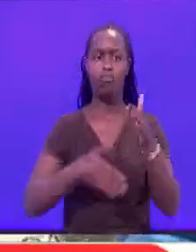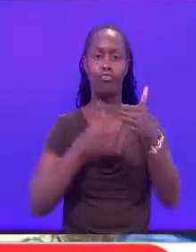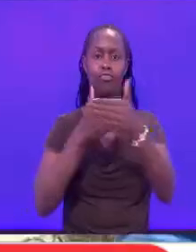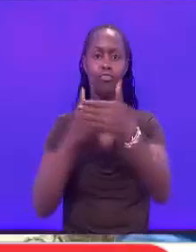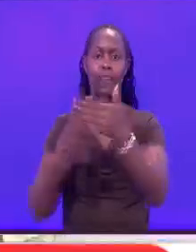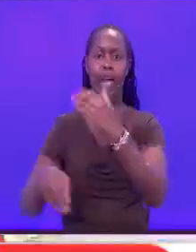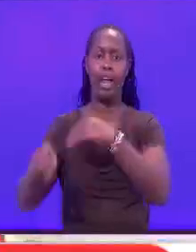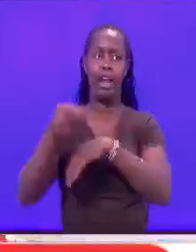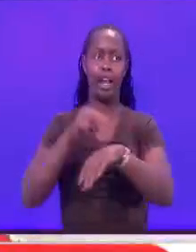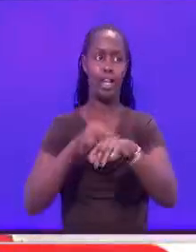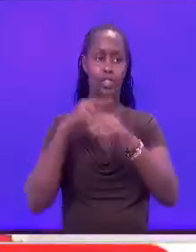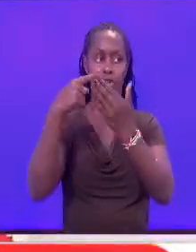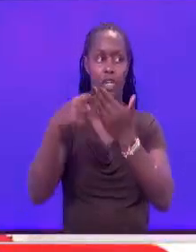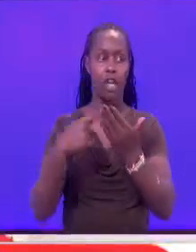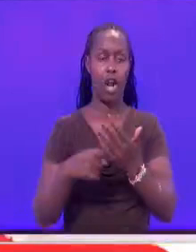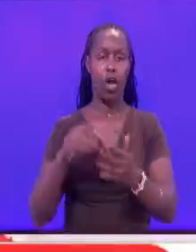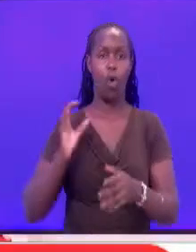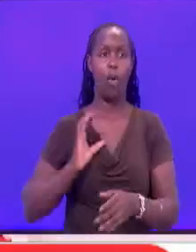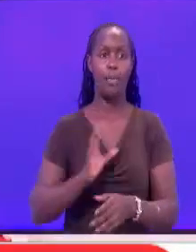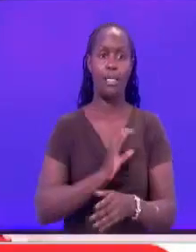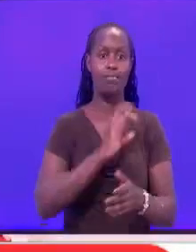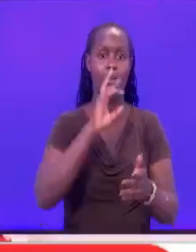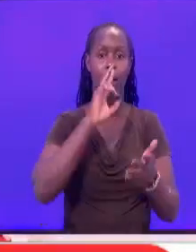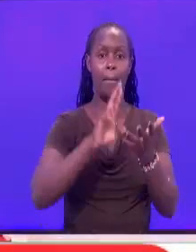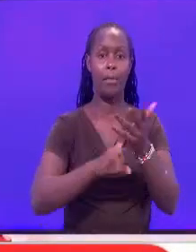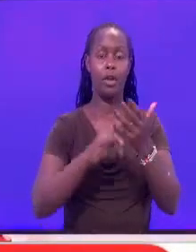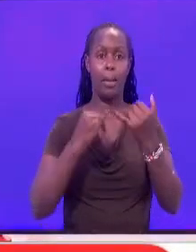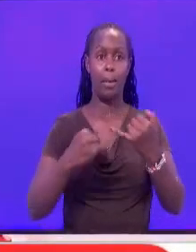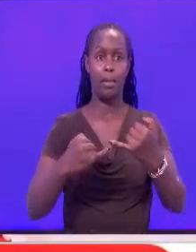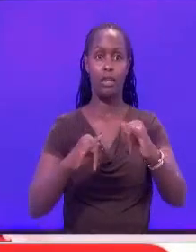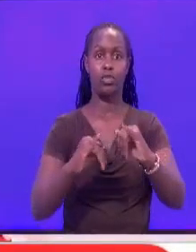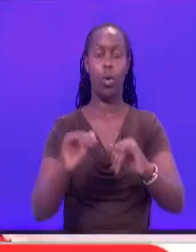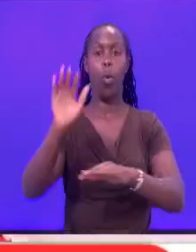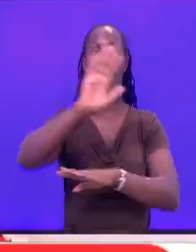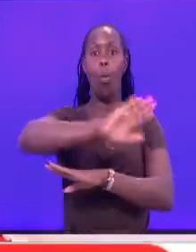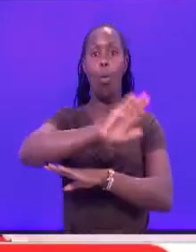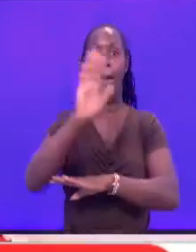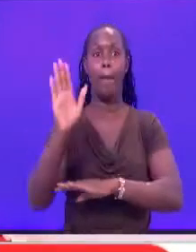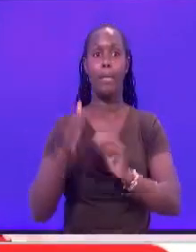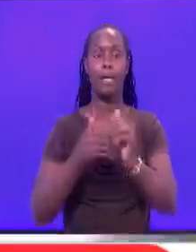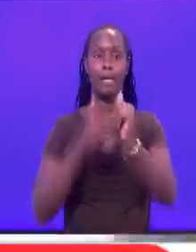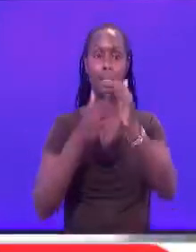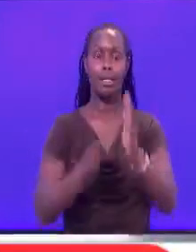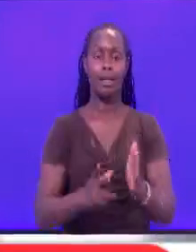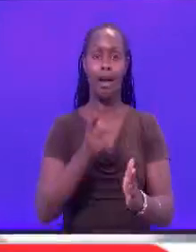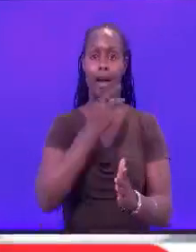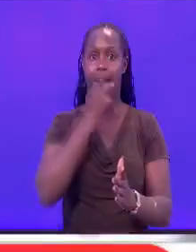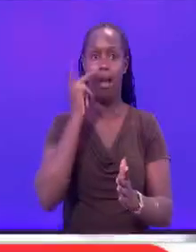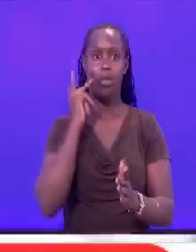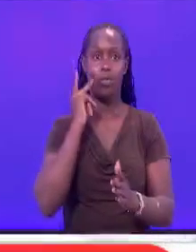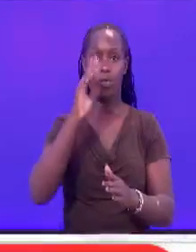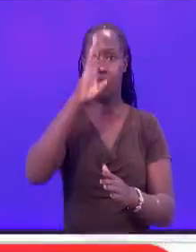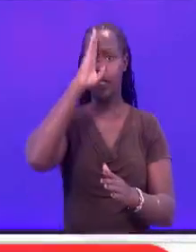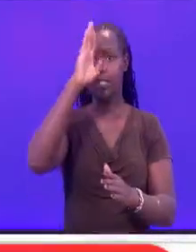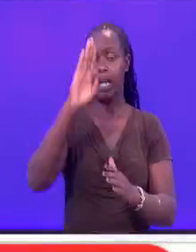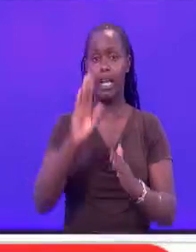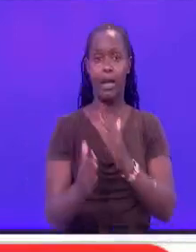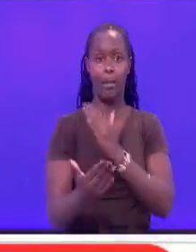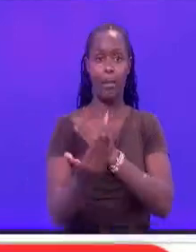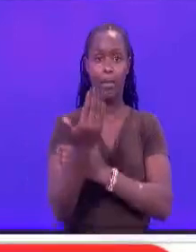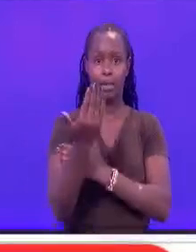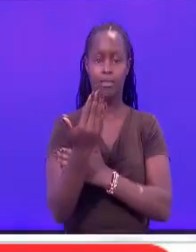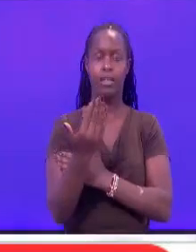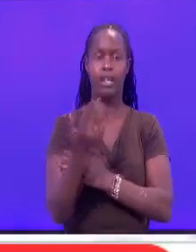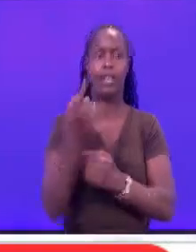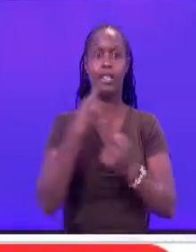National Dialogue Committee's report implementation. Wiper Party leader Kalonzo Musyoka Sunday morning came out